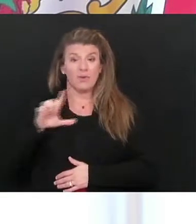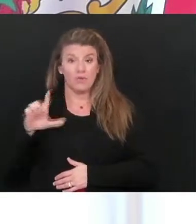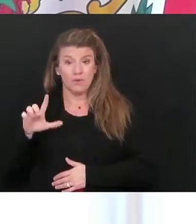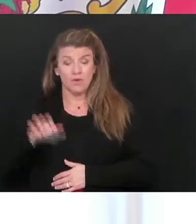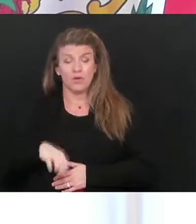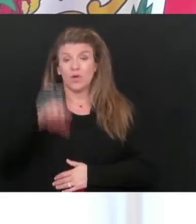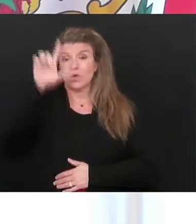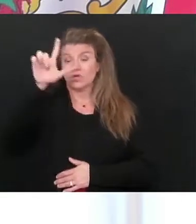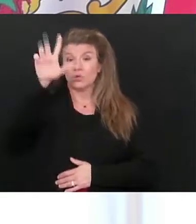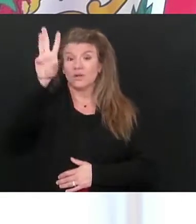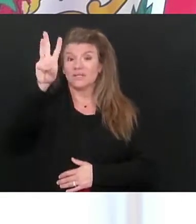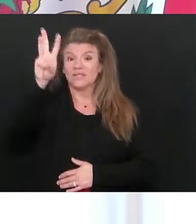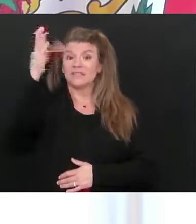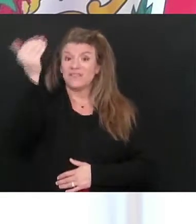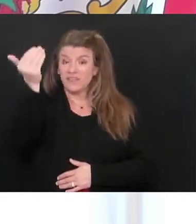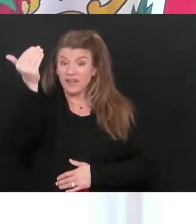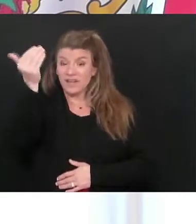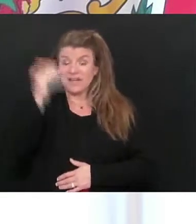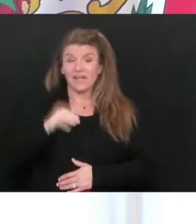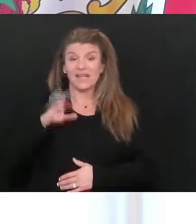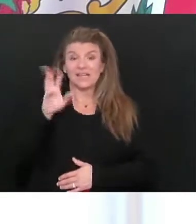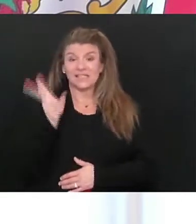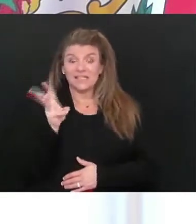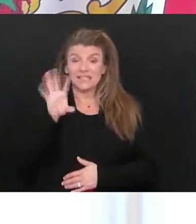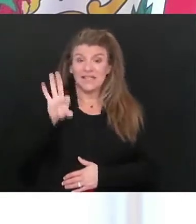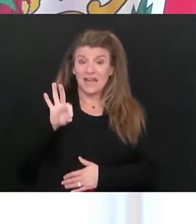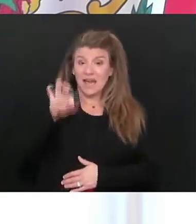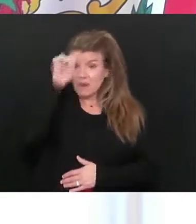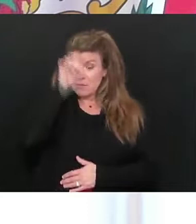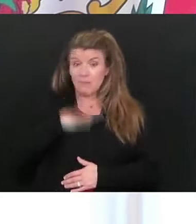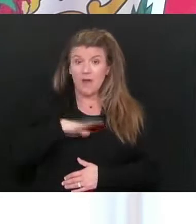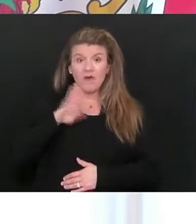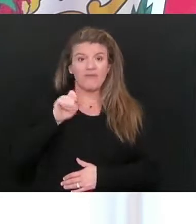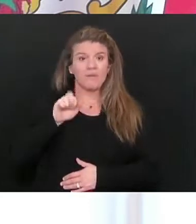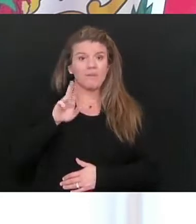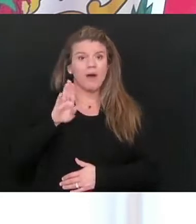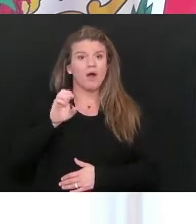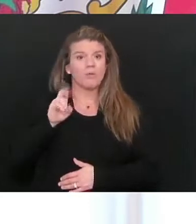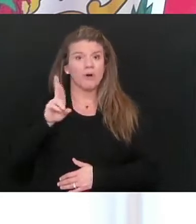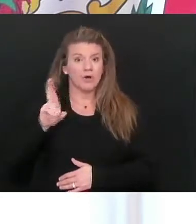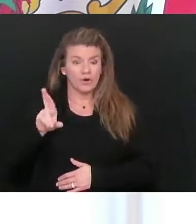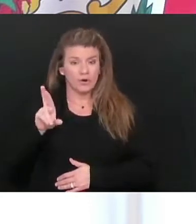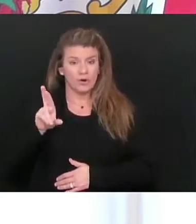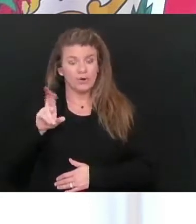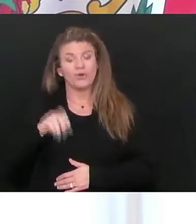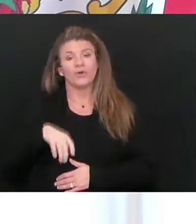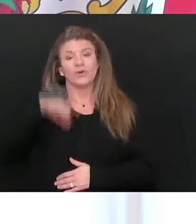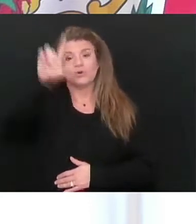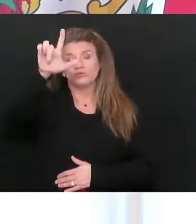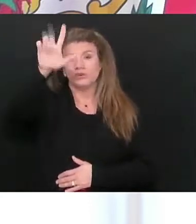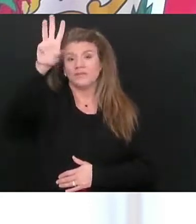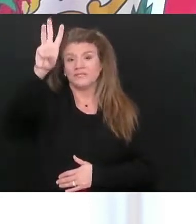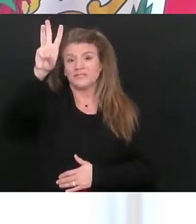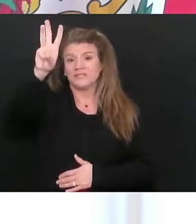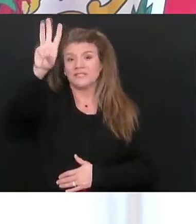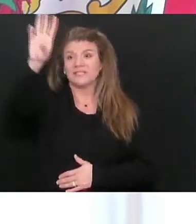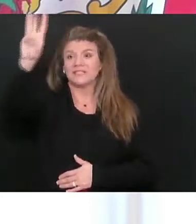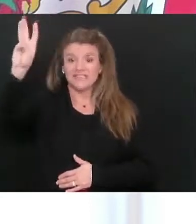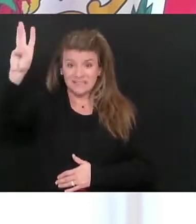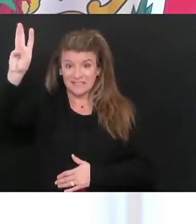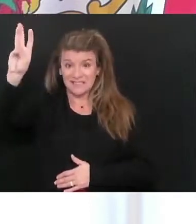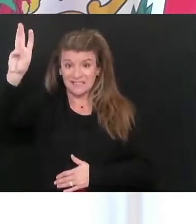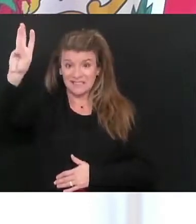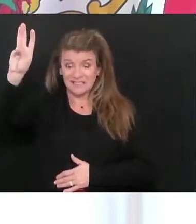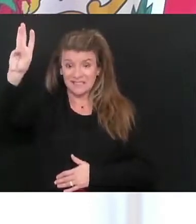Our 2,615th death is a 69-year-old male from Barber County. Our 2,616th